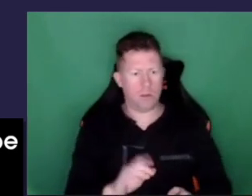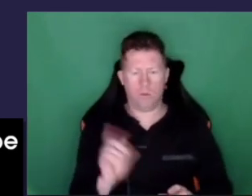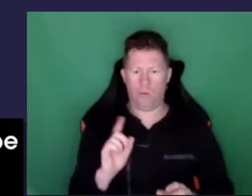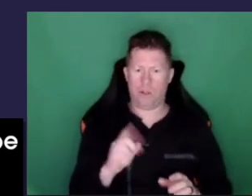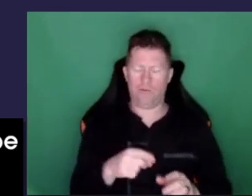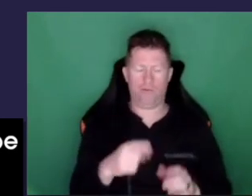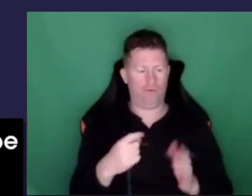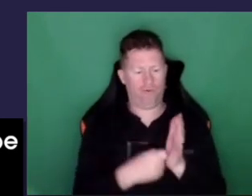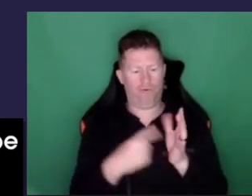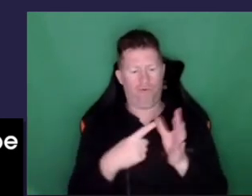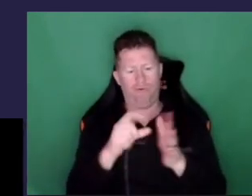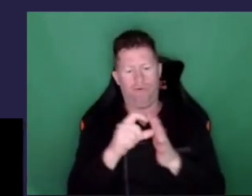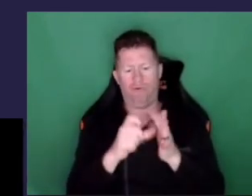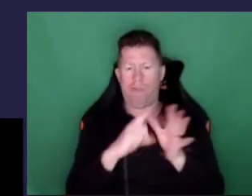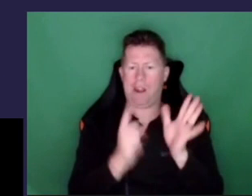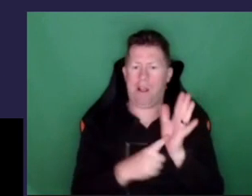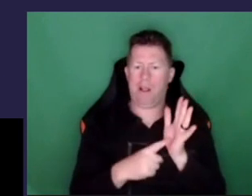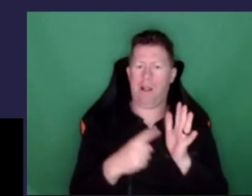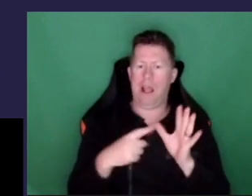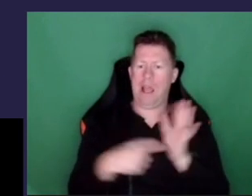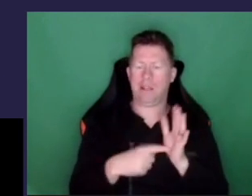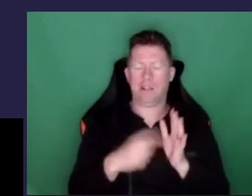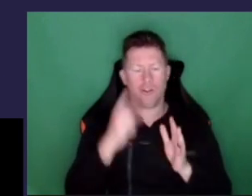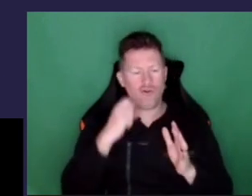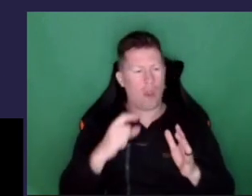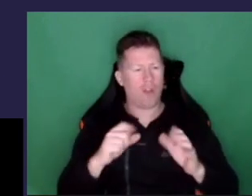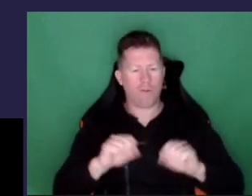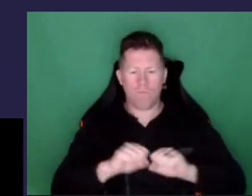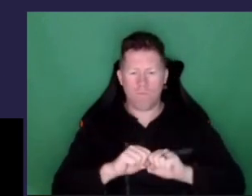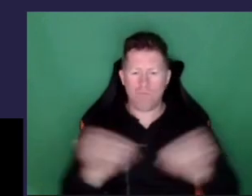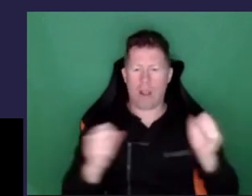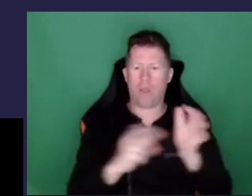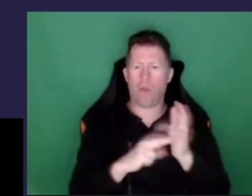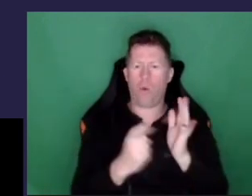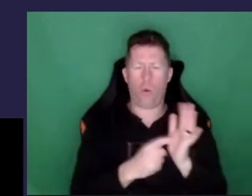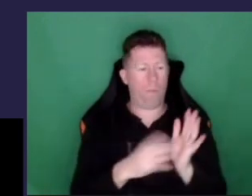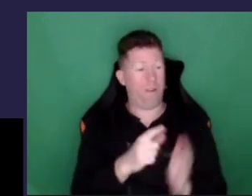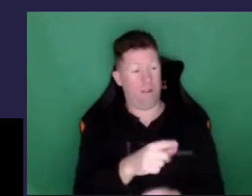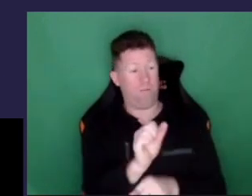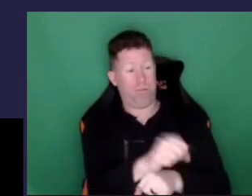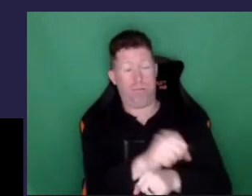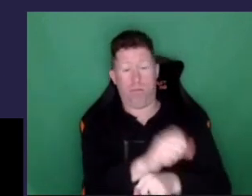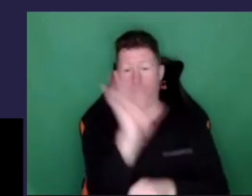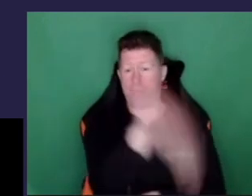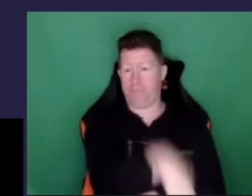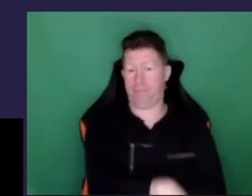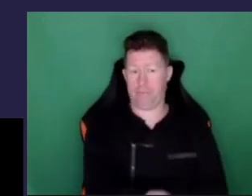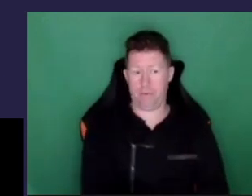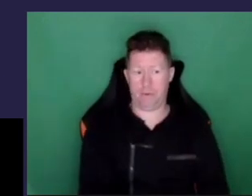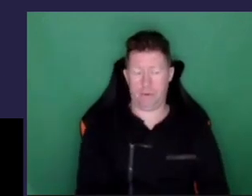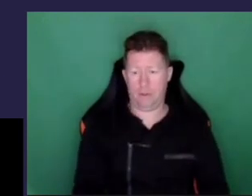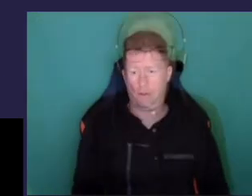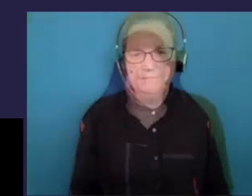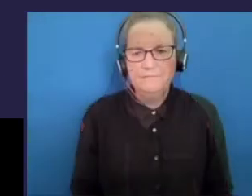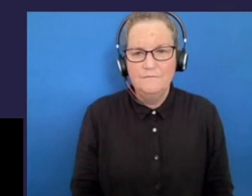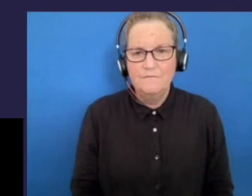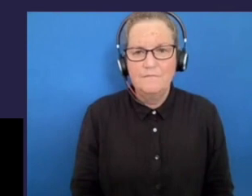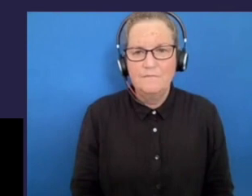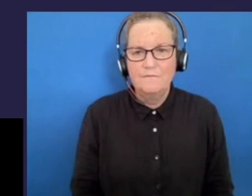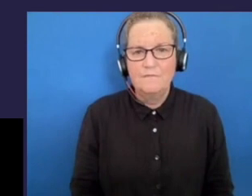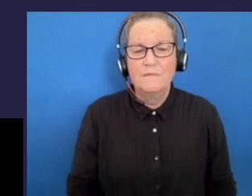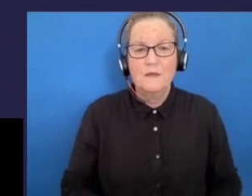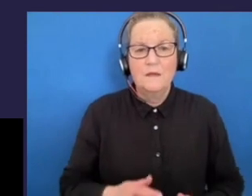Sort of breaking the norm and helping people get over themselves, quite frankly. How do young people grow into good